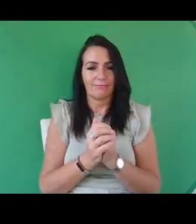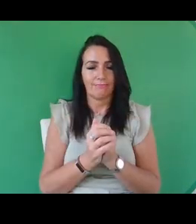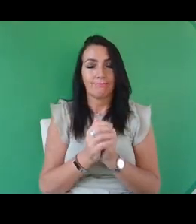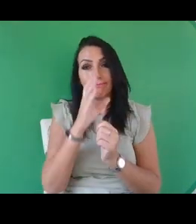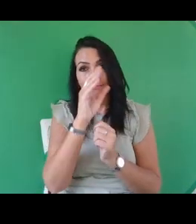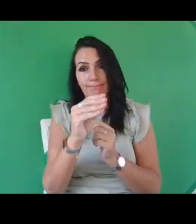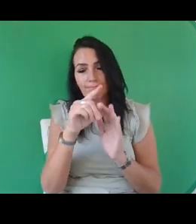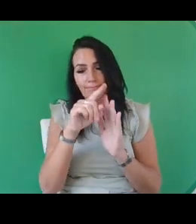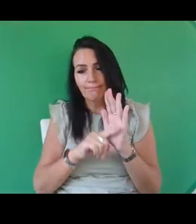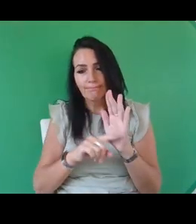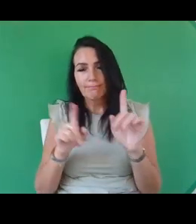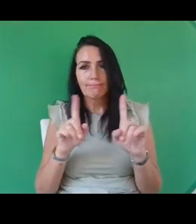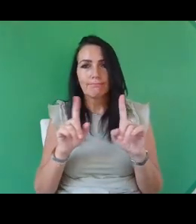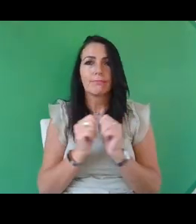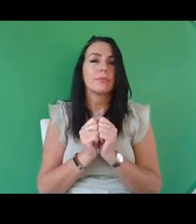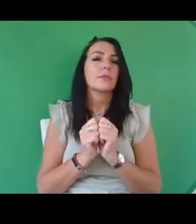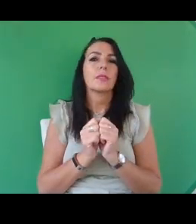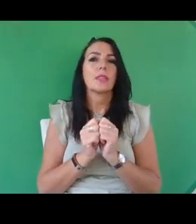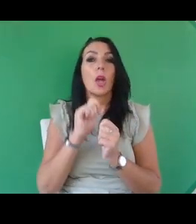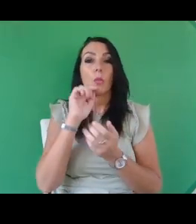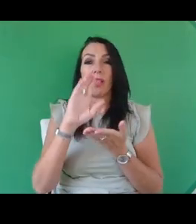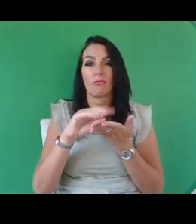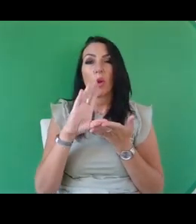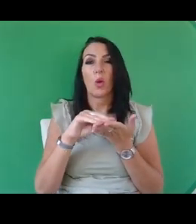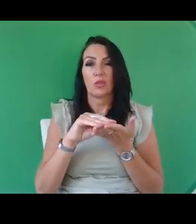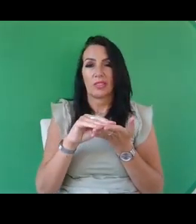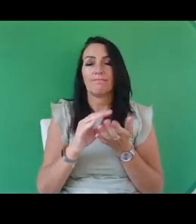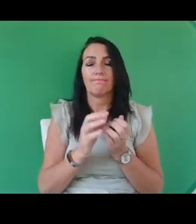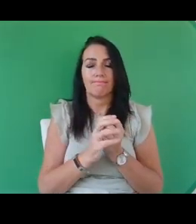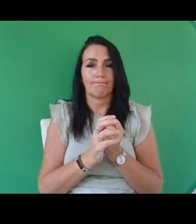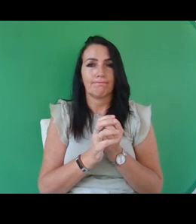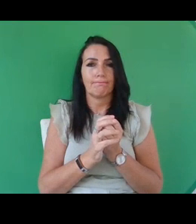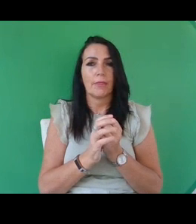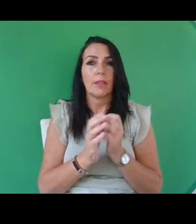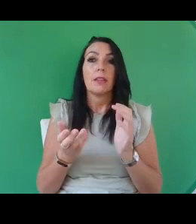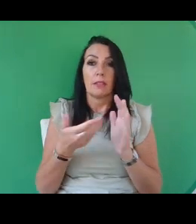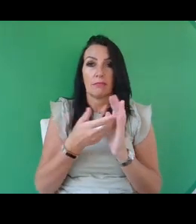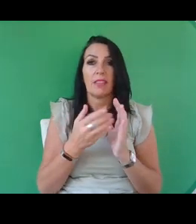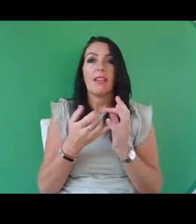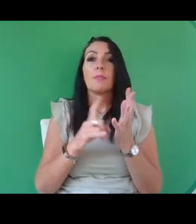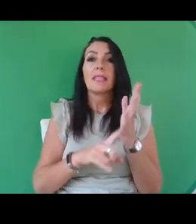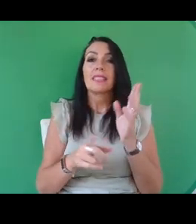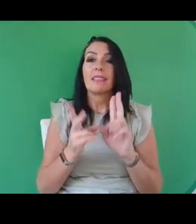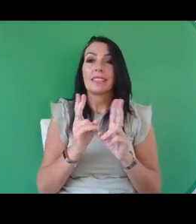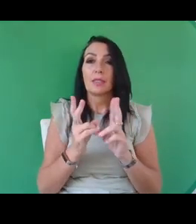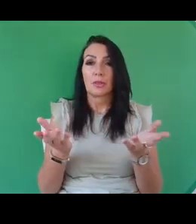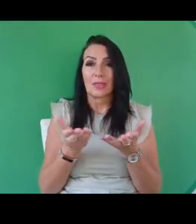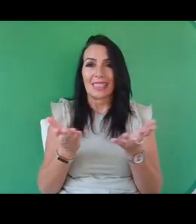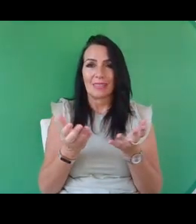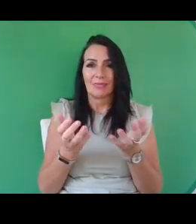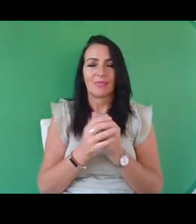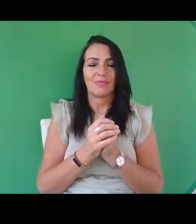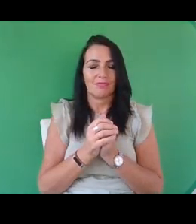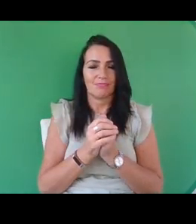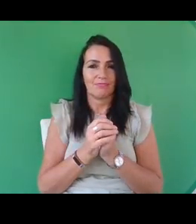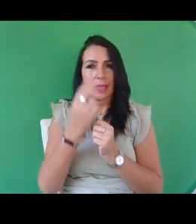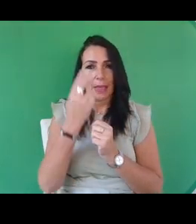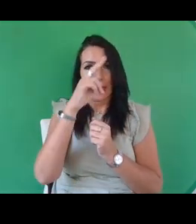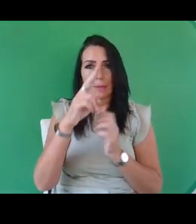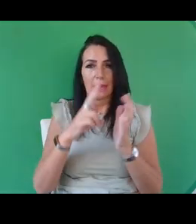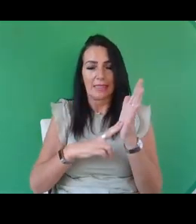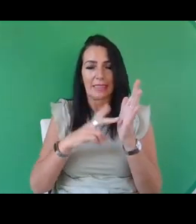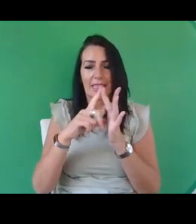start. The webinar will be recorded and we have a British Sign Language interpreter with us today. Her name is